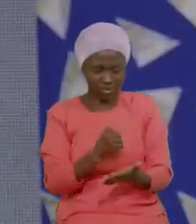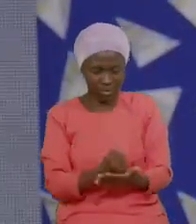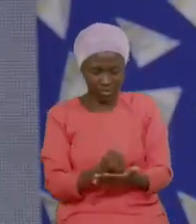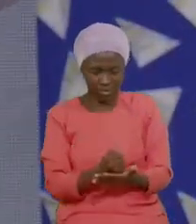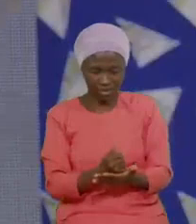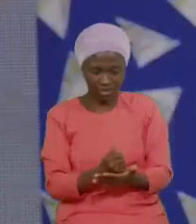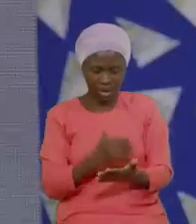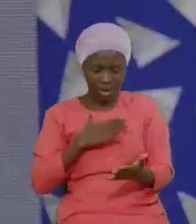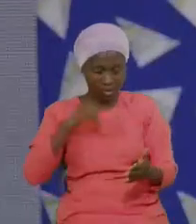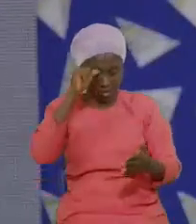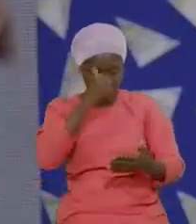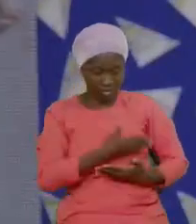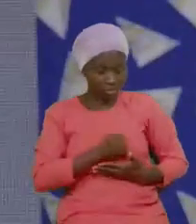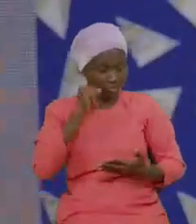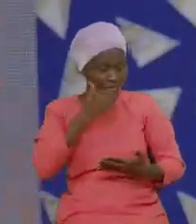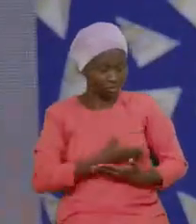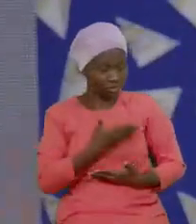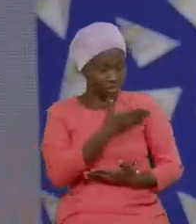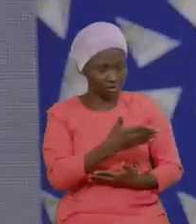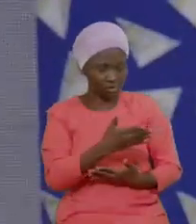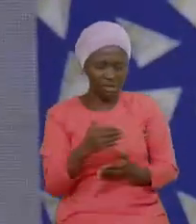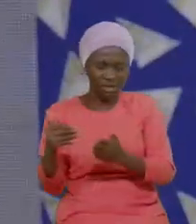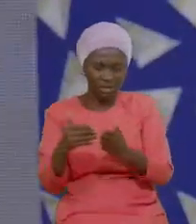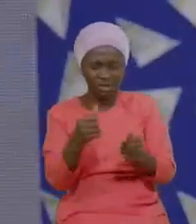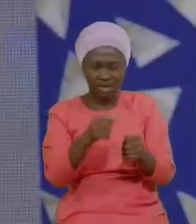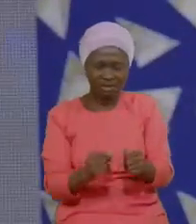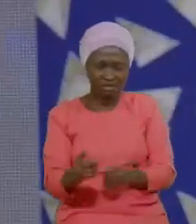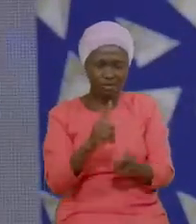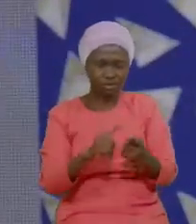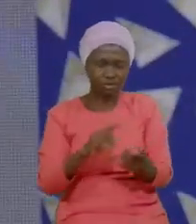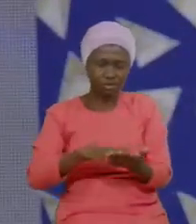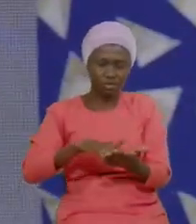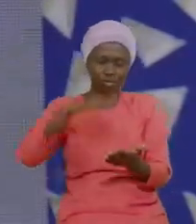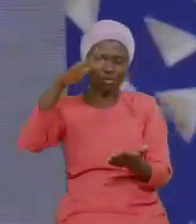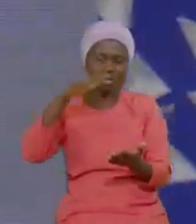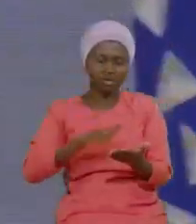My son there, my daughter there, lead everyone to glory.